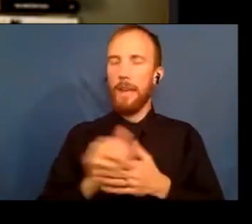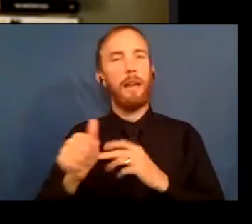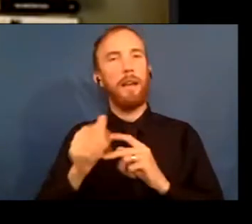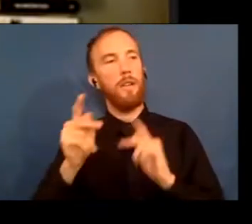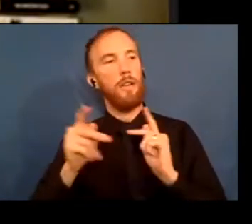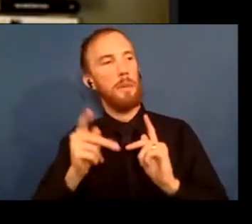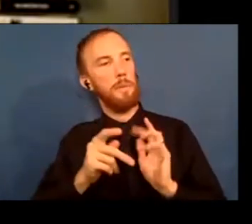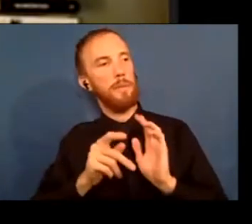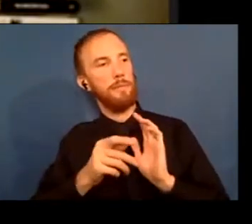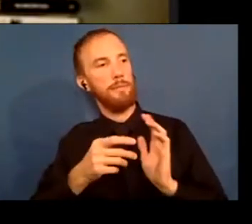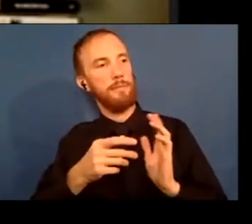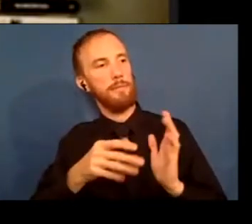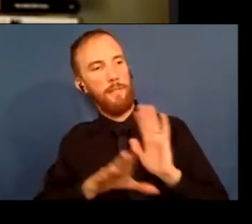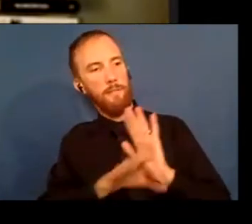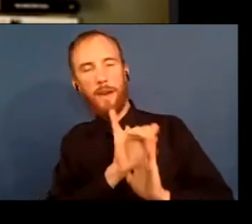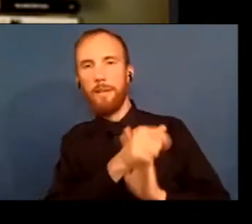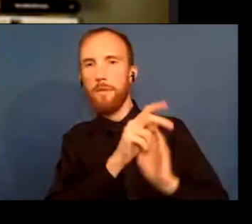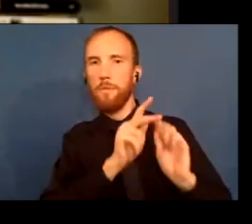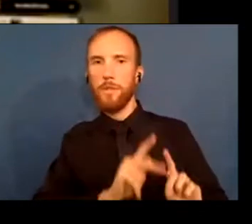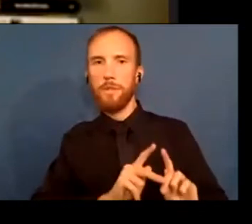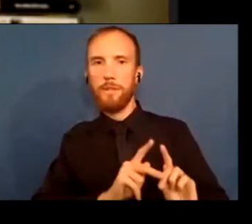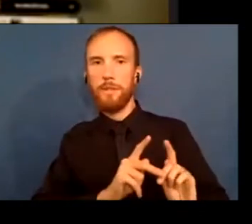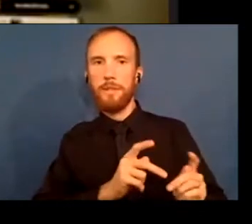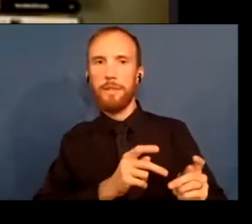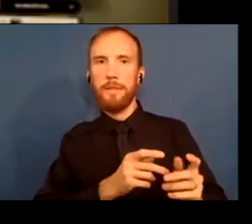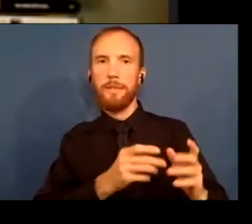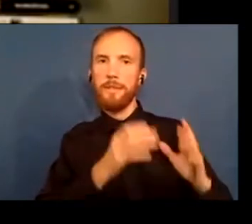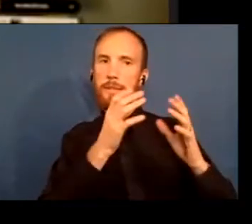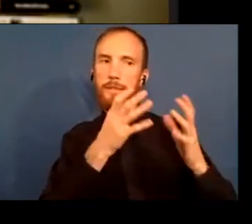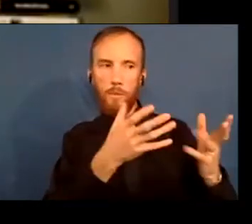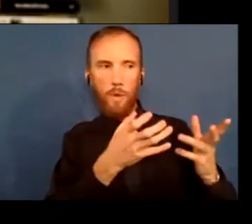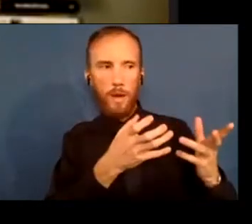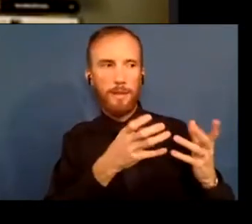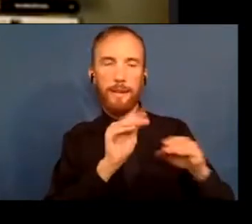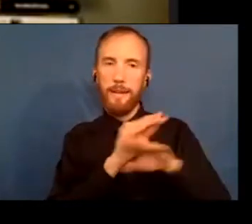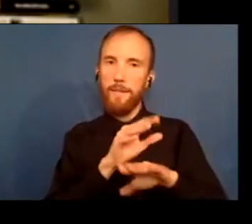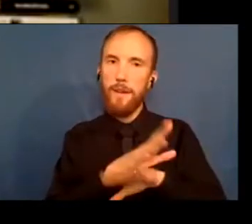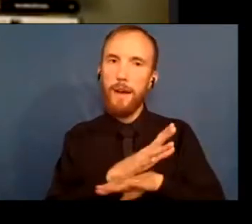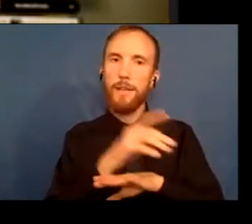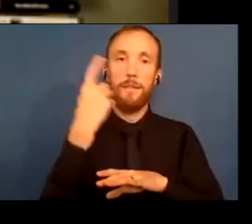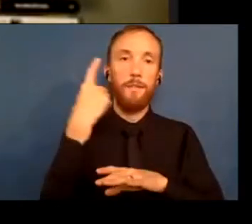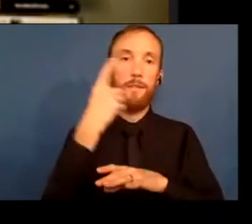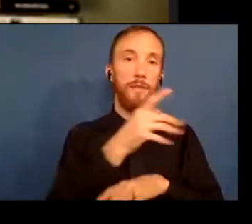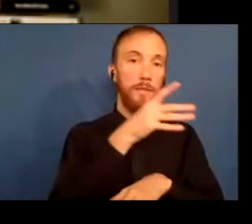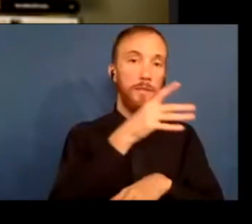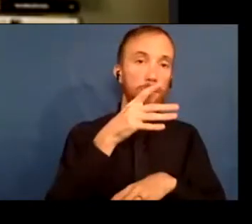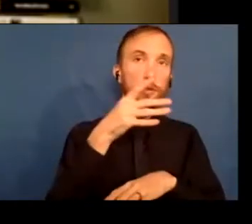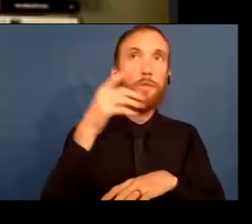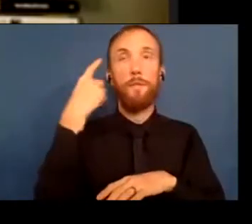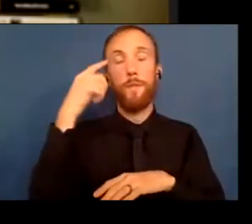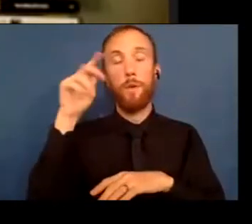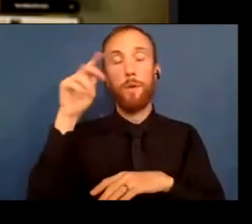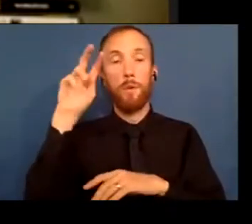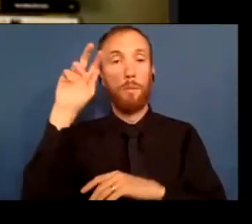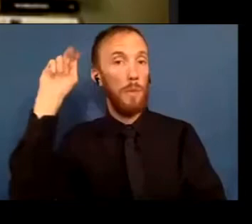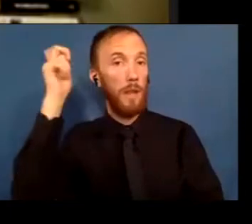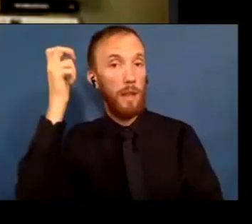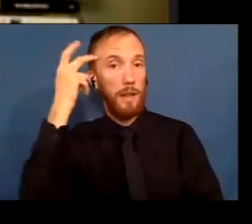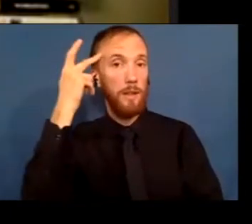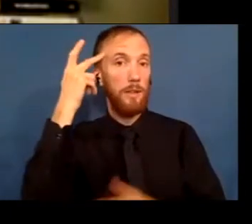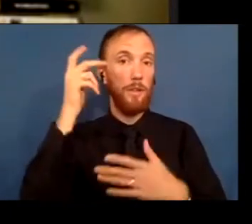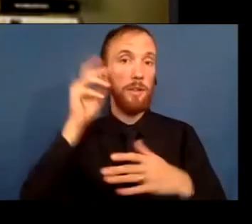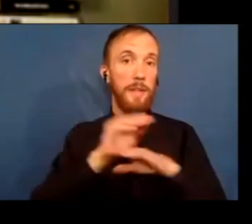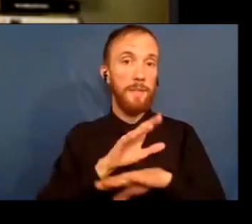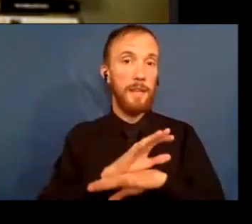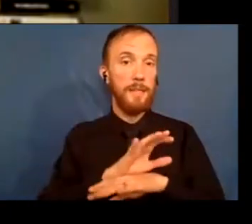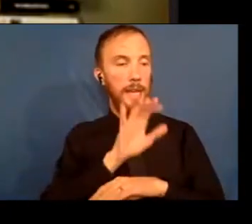about agriculture, they may go to them for political advice. And this person becomes the organic intellectual of